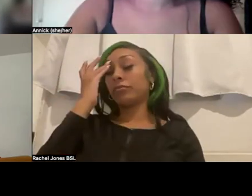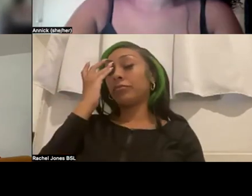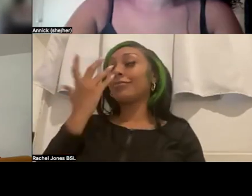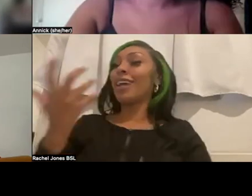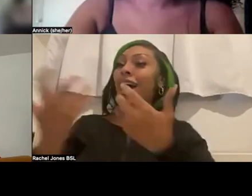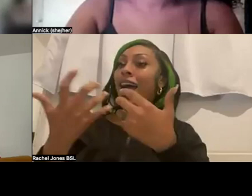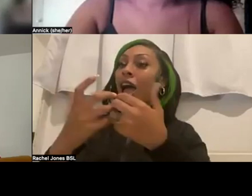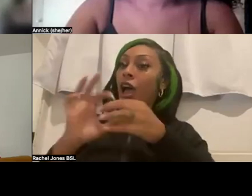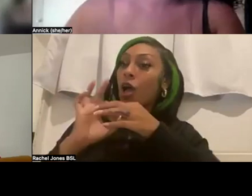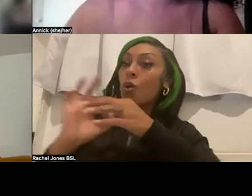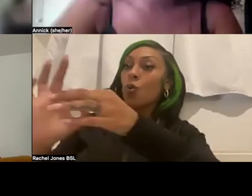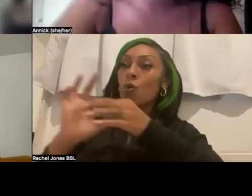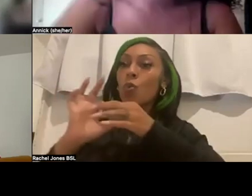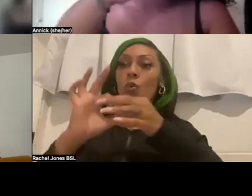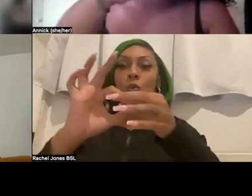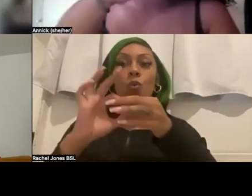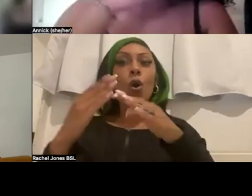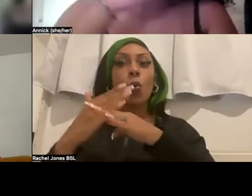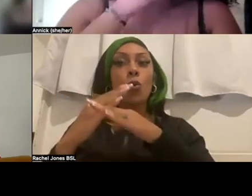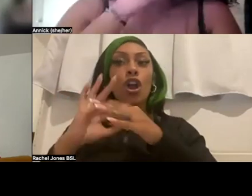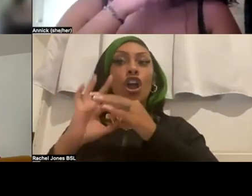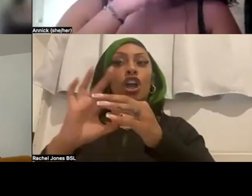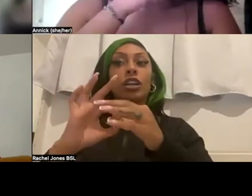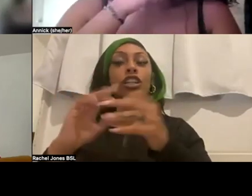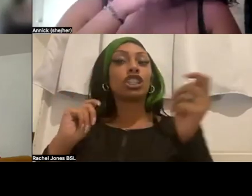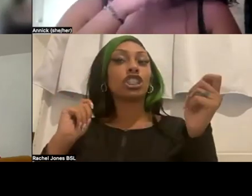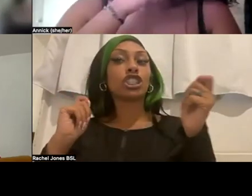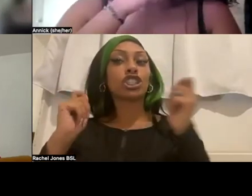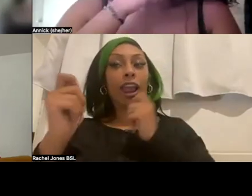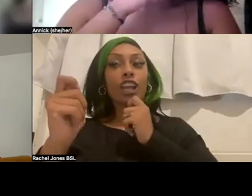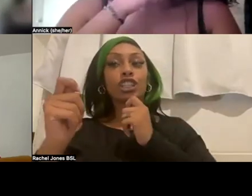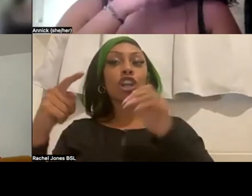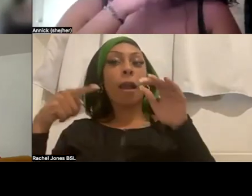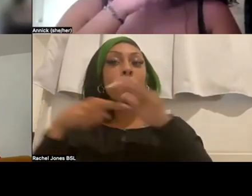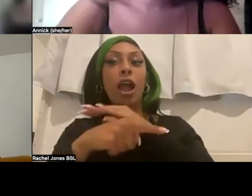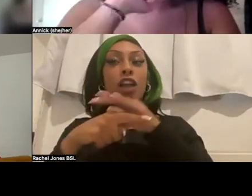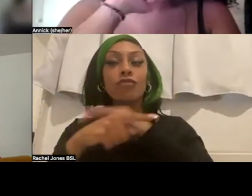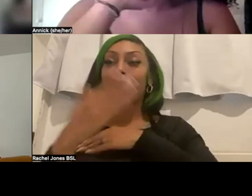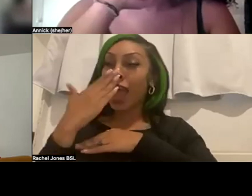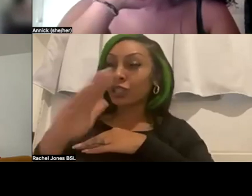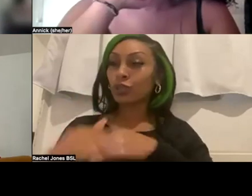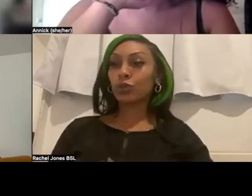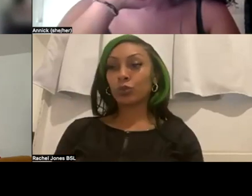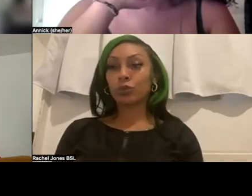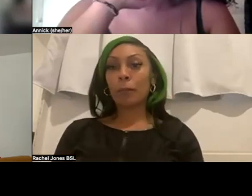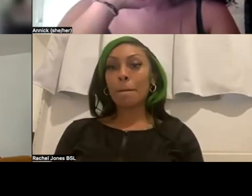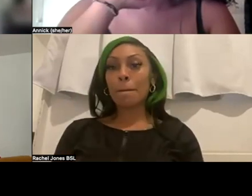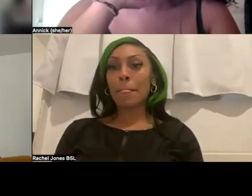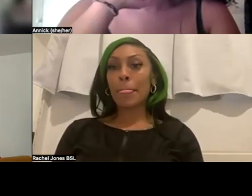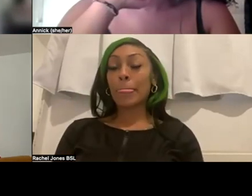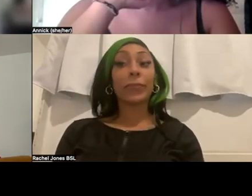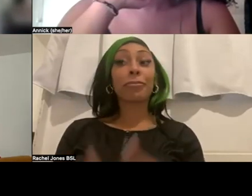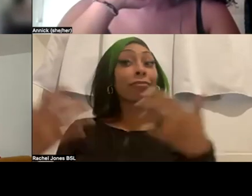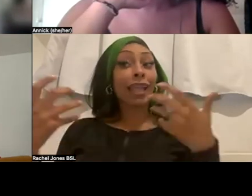for the many intersections that shape migrancy and change. But this gathering considers not only how we model